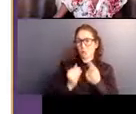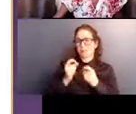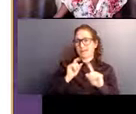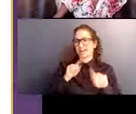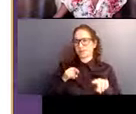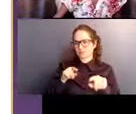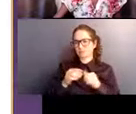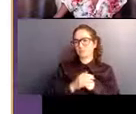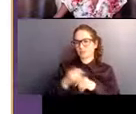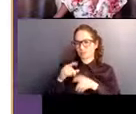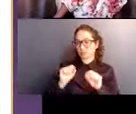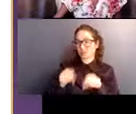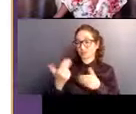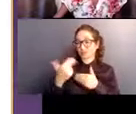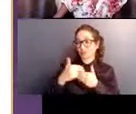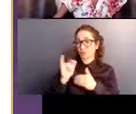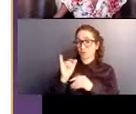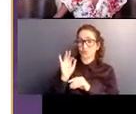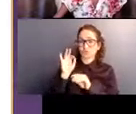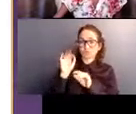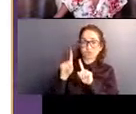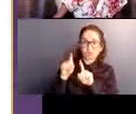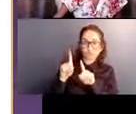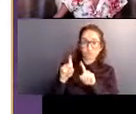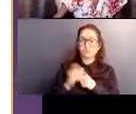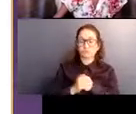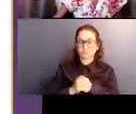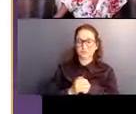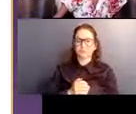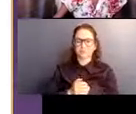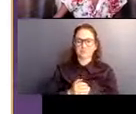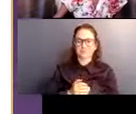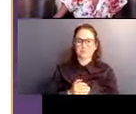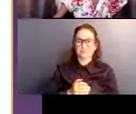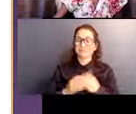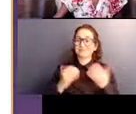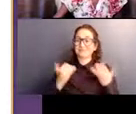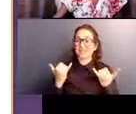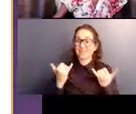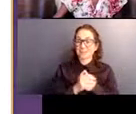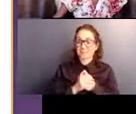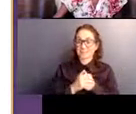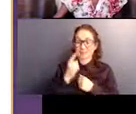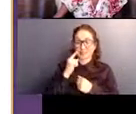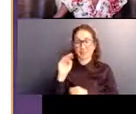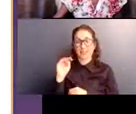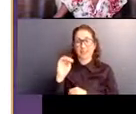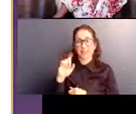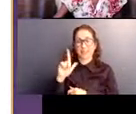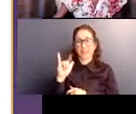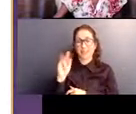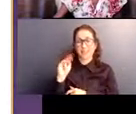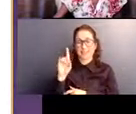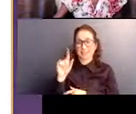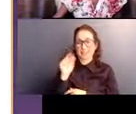can join in and pitch your questions to all the panelists. So right about now, I think Ms. MeLinda Ford is going to take us into